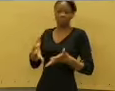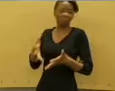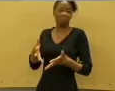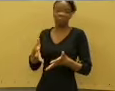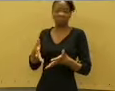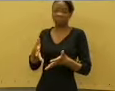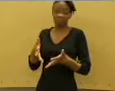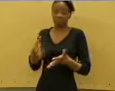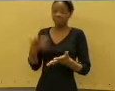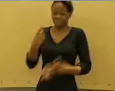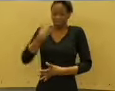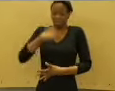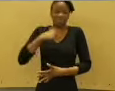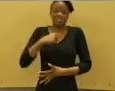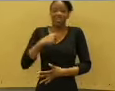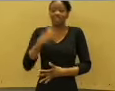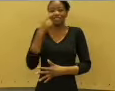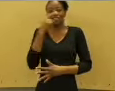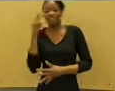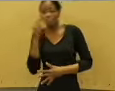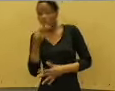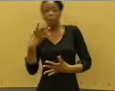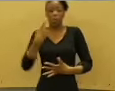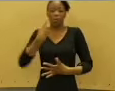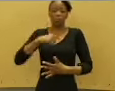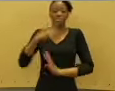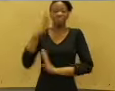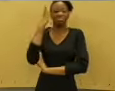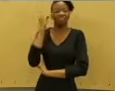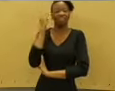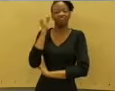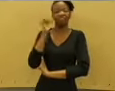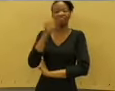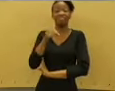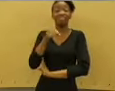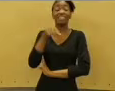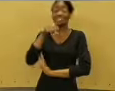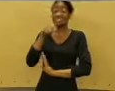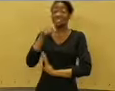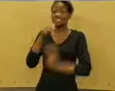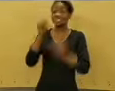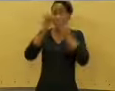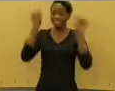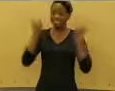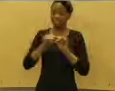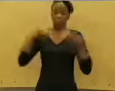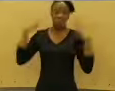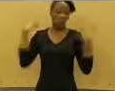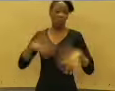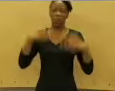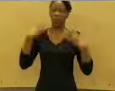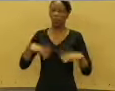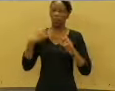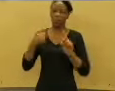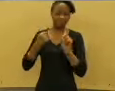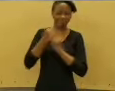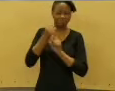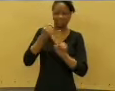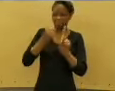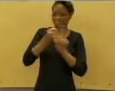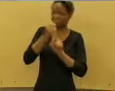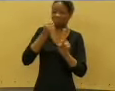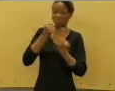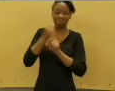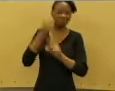just a personal perspective, I think it's a matter of we're fighting a very big system. We're fighting years of people being raised a particular